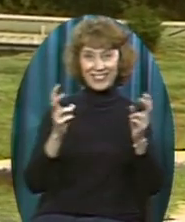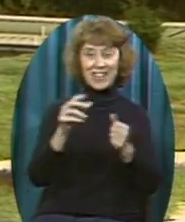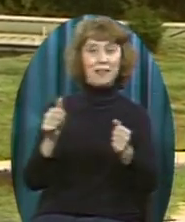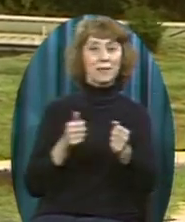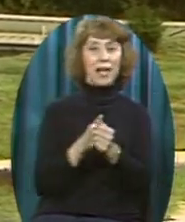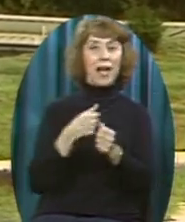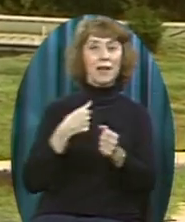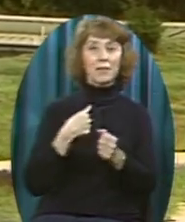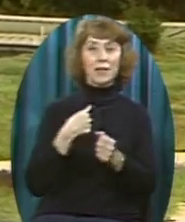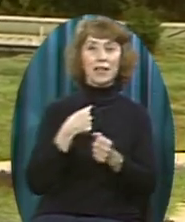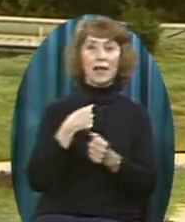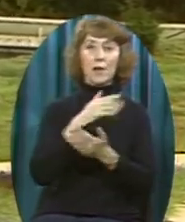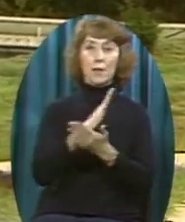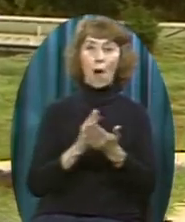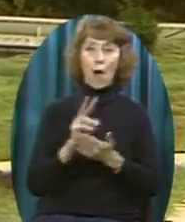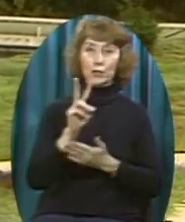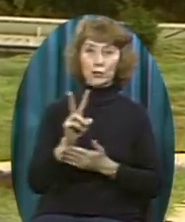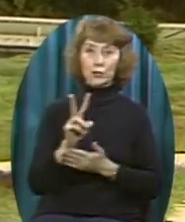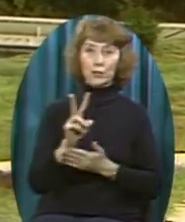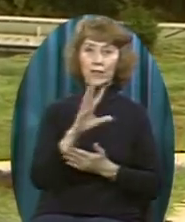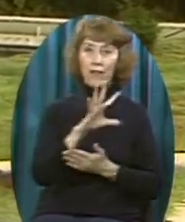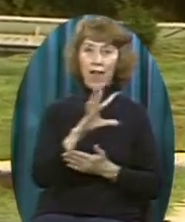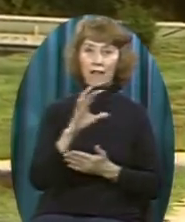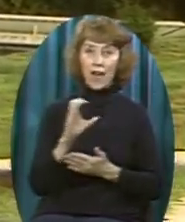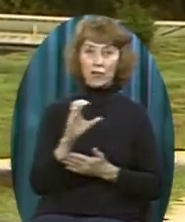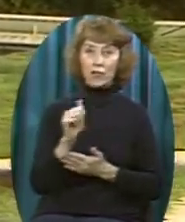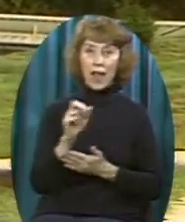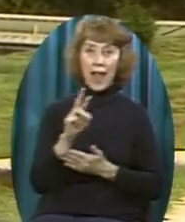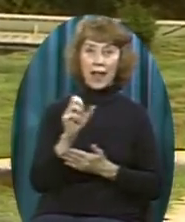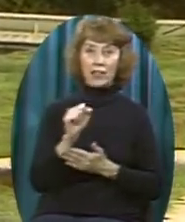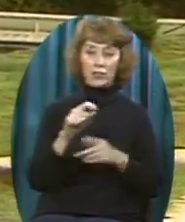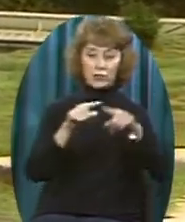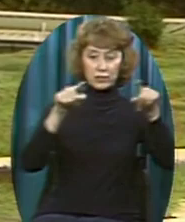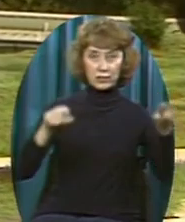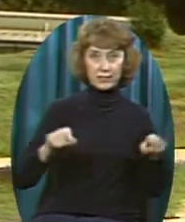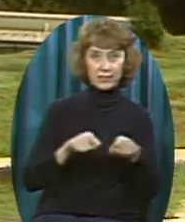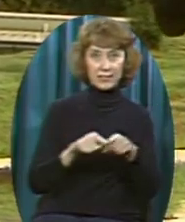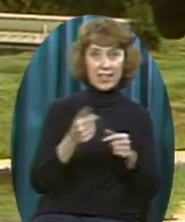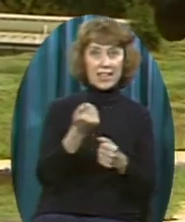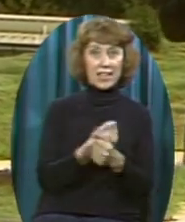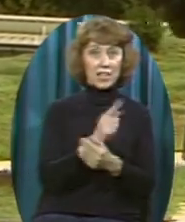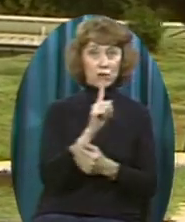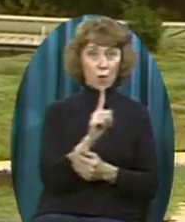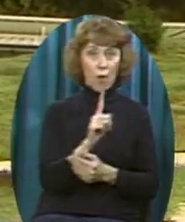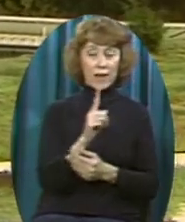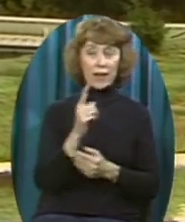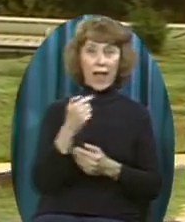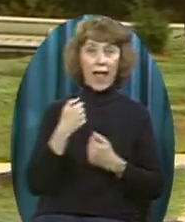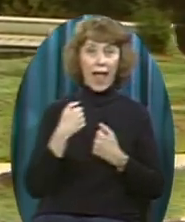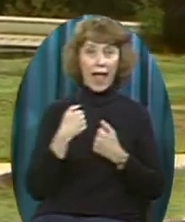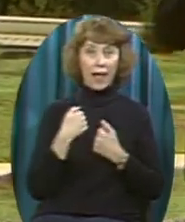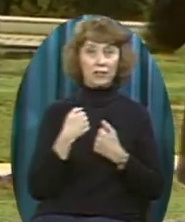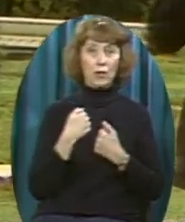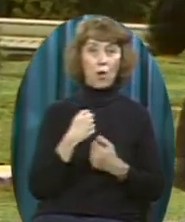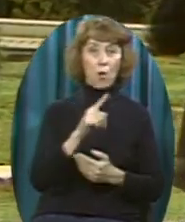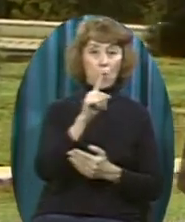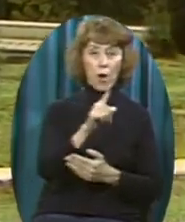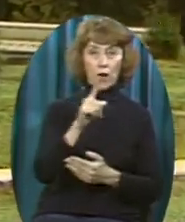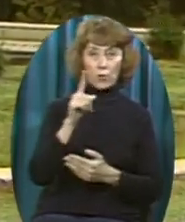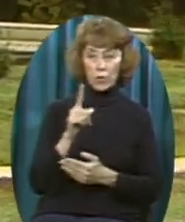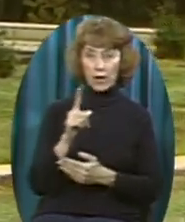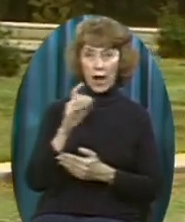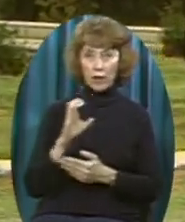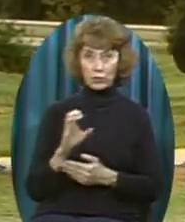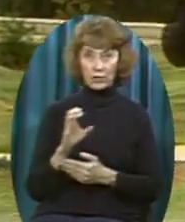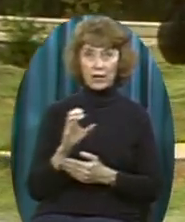500 one-acre tracts. Each of them has 100 plats inside it. That is, 1/100th of an acre is a